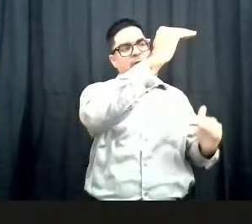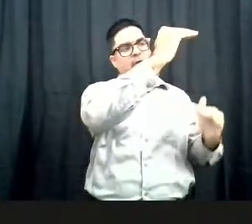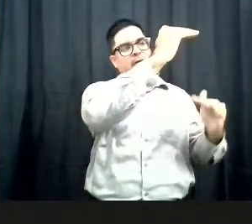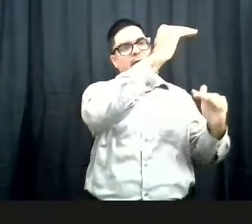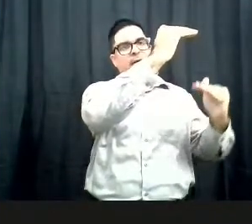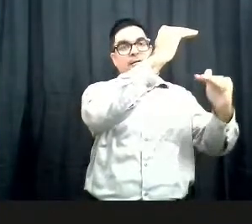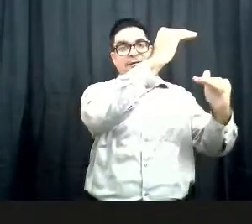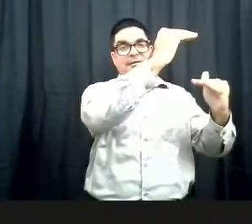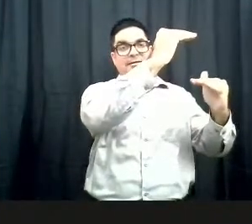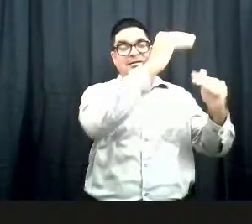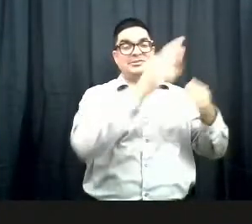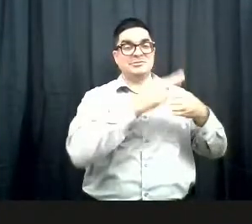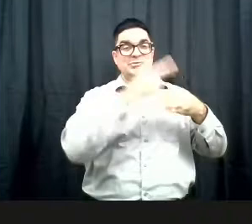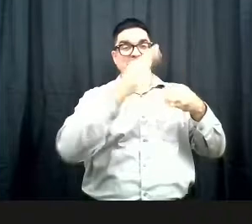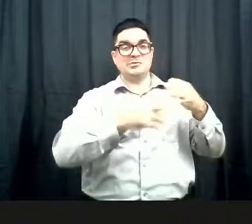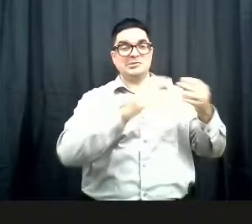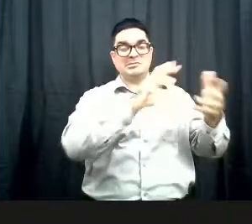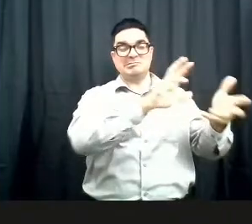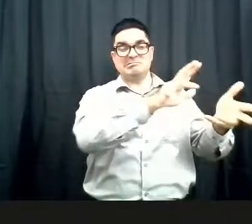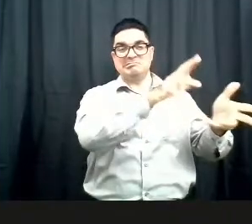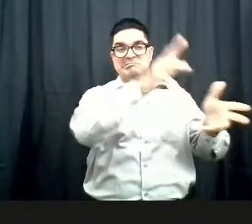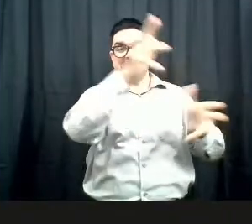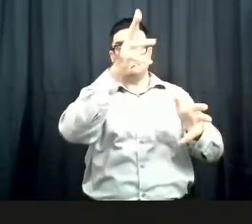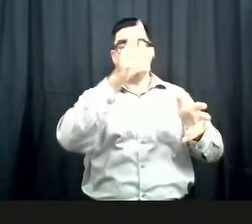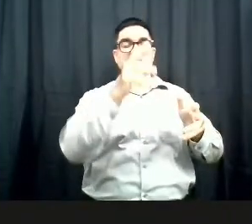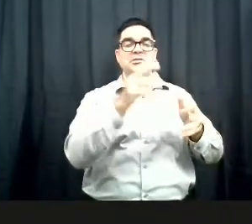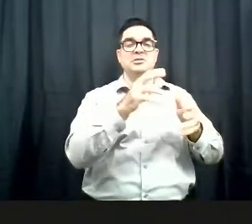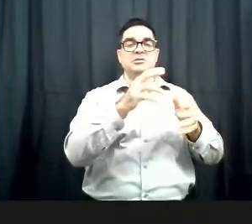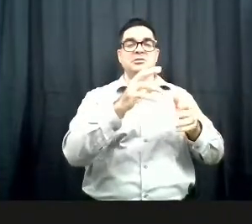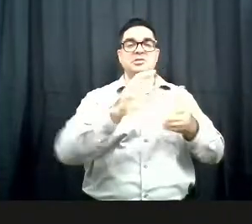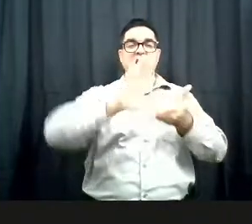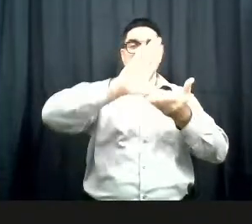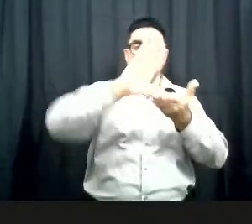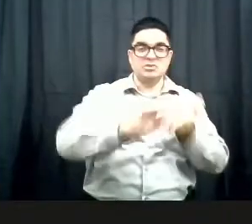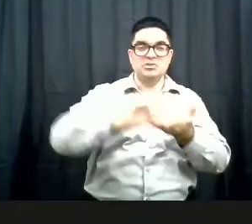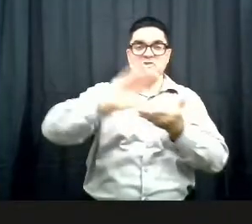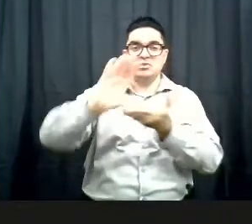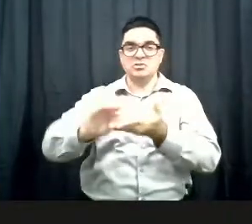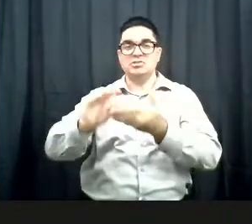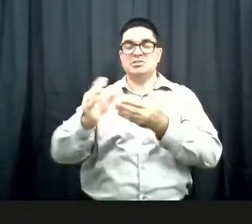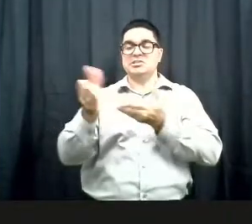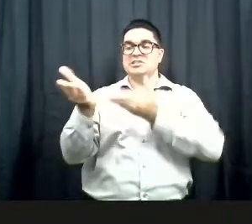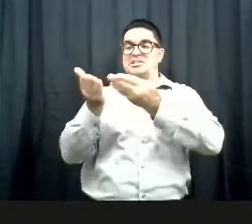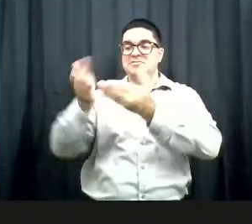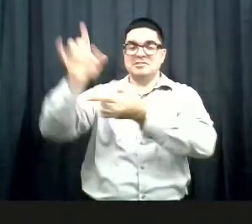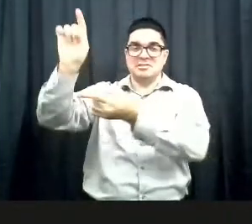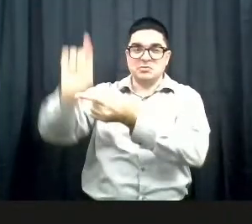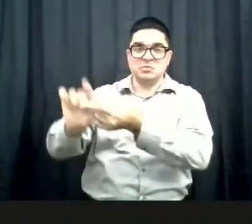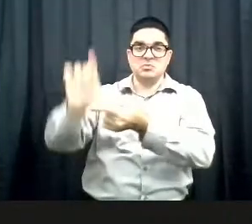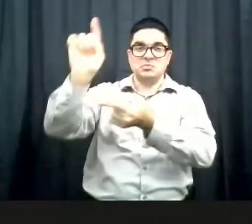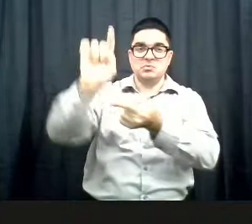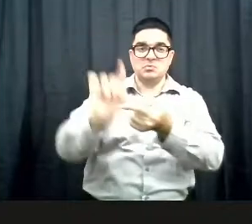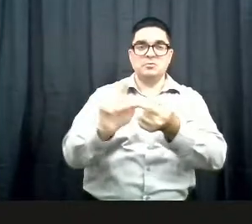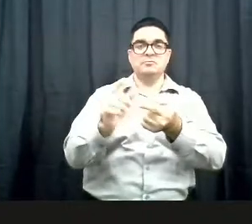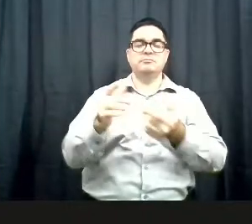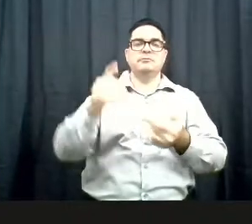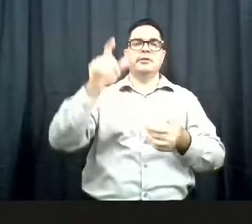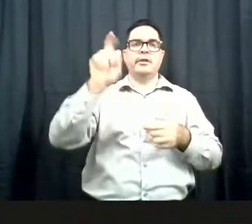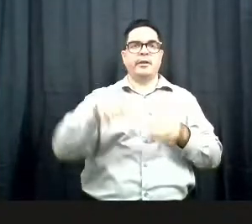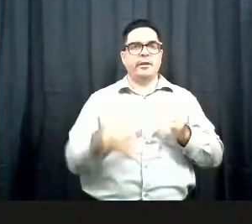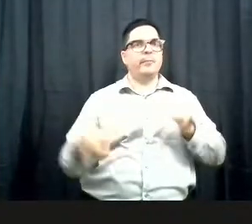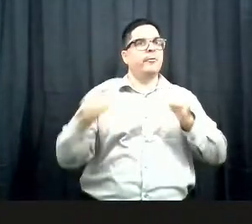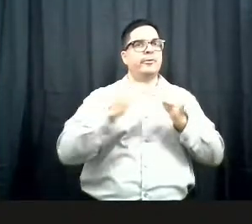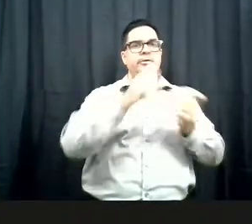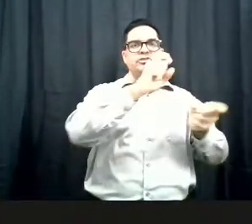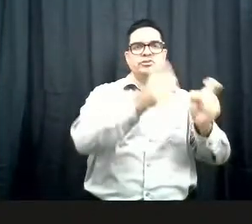devastating cuts and more degradation of services or a future restructuring. Right,